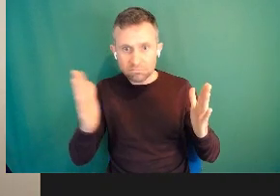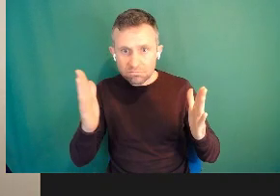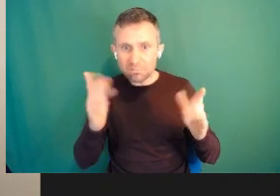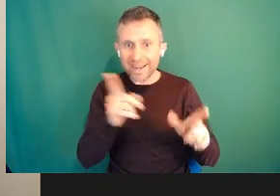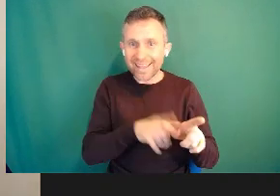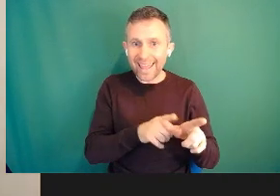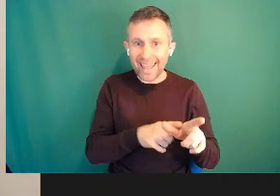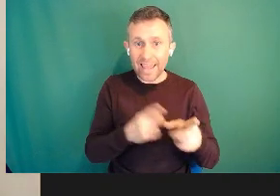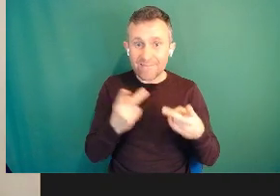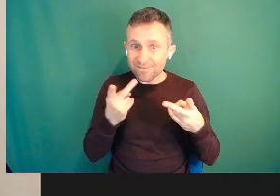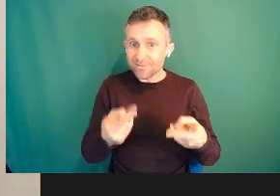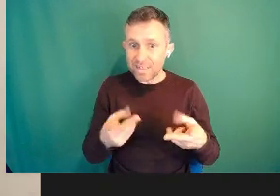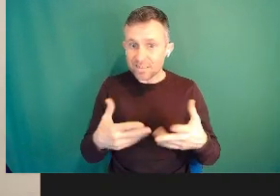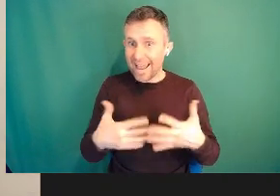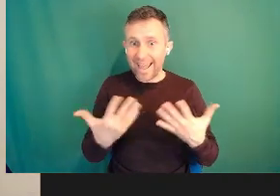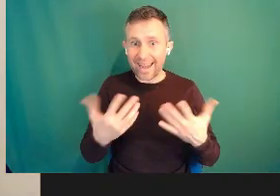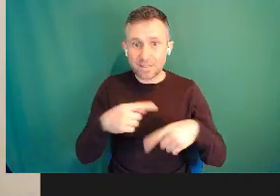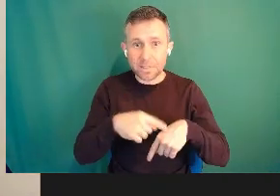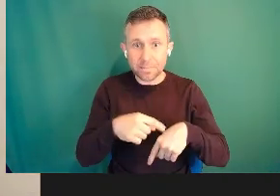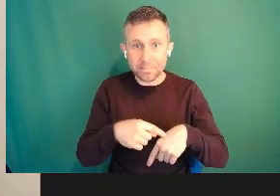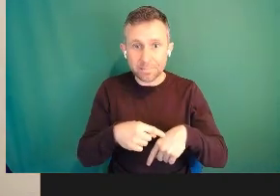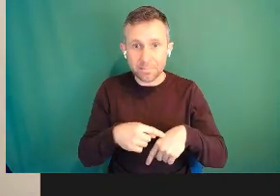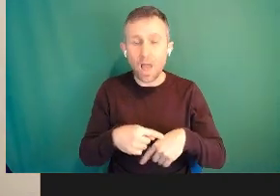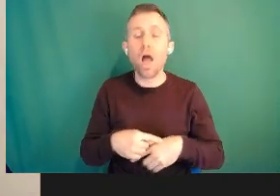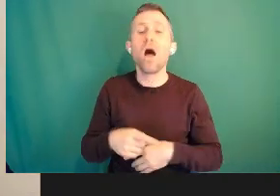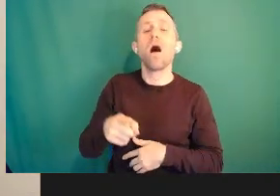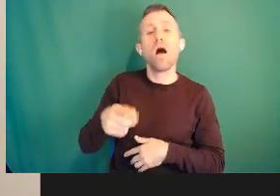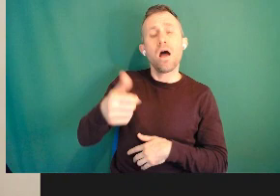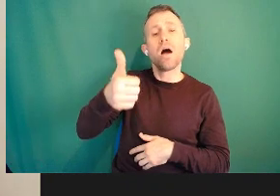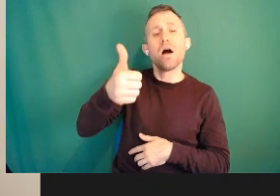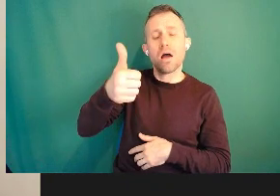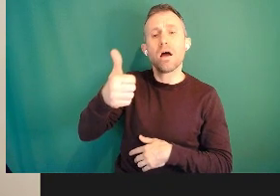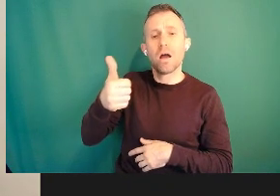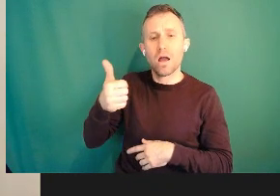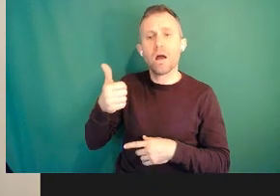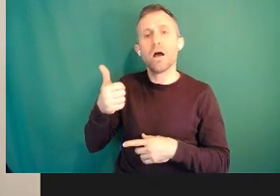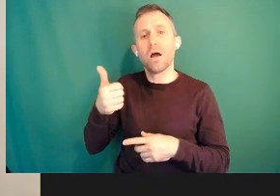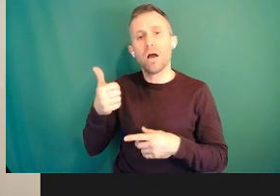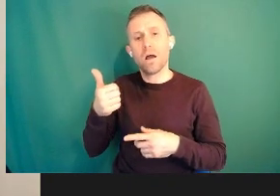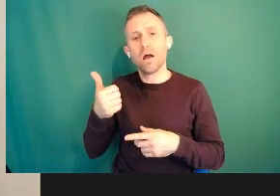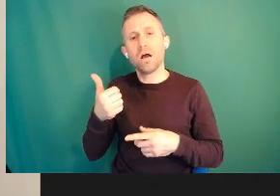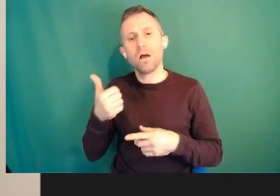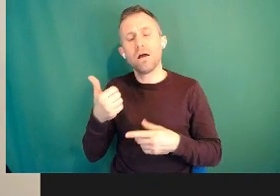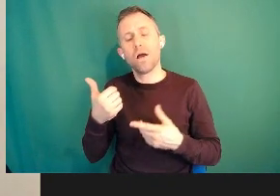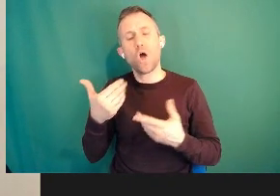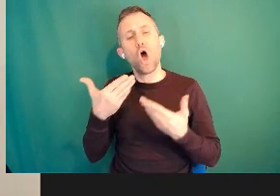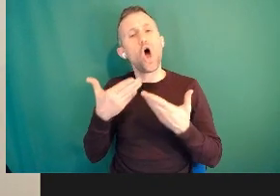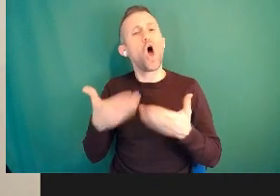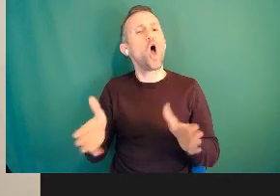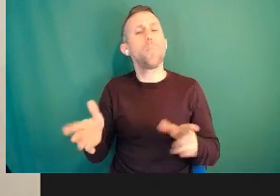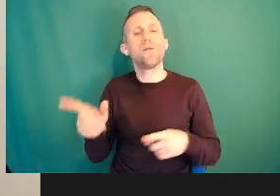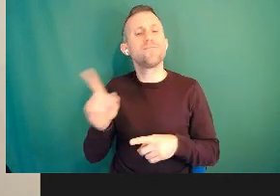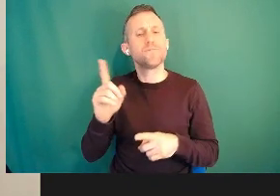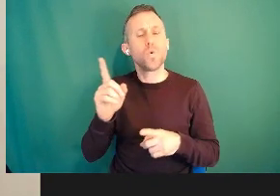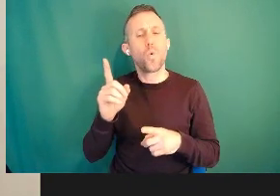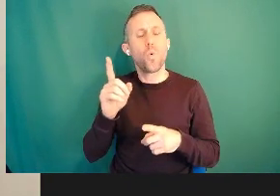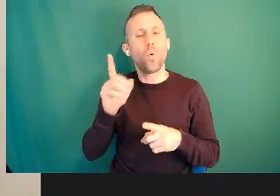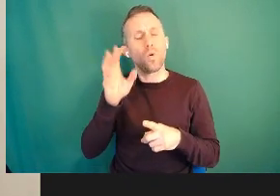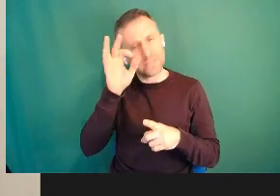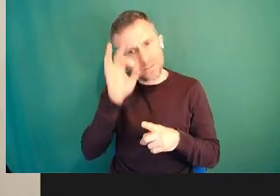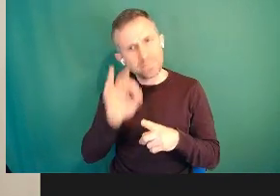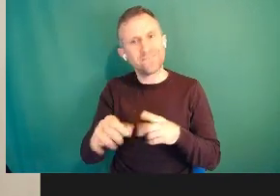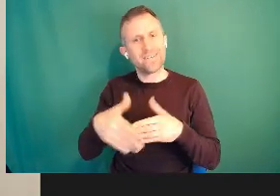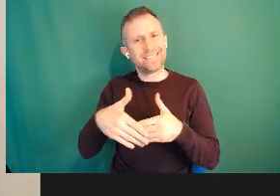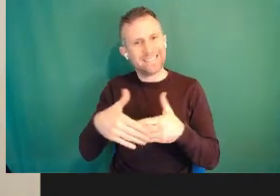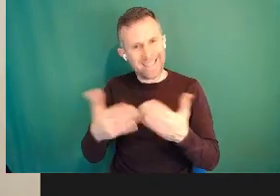we kind of open for specific events and activities. So once a month we have an open day. They're mostly